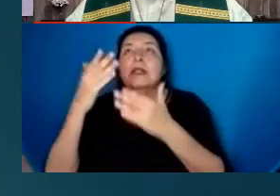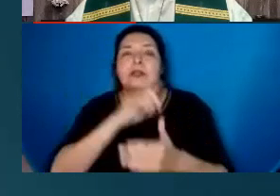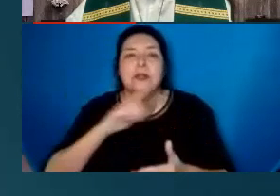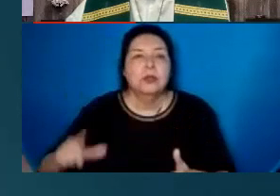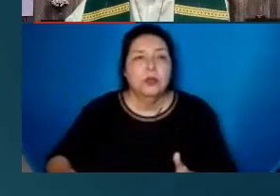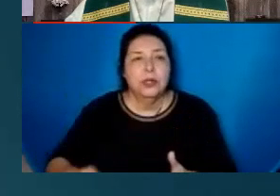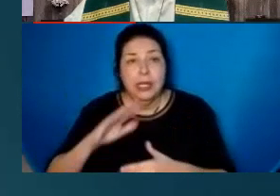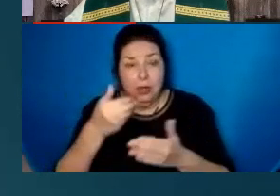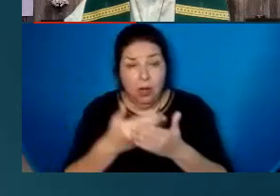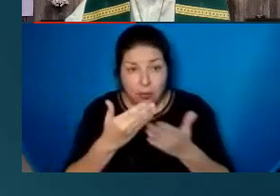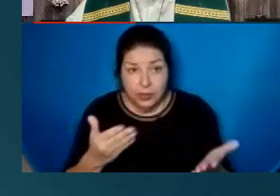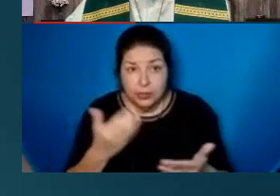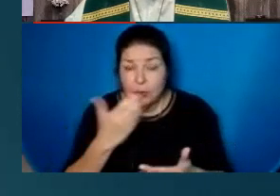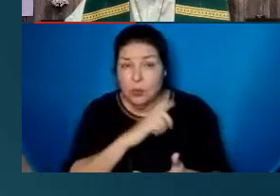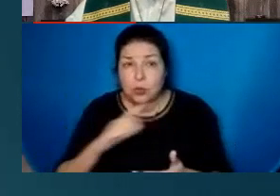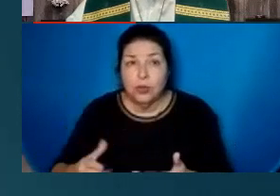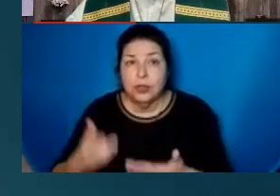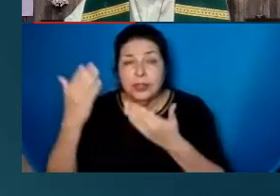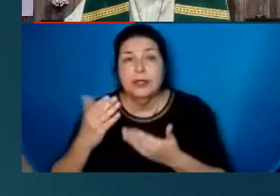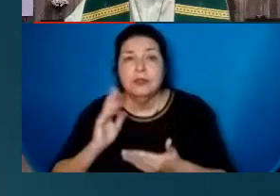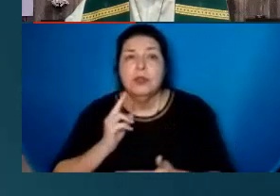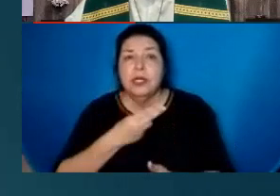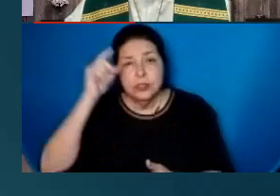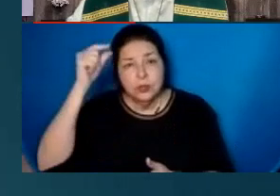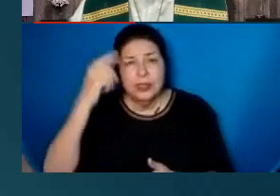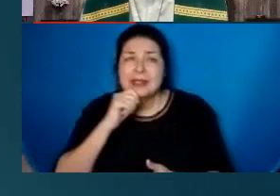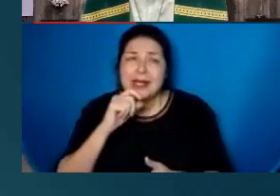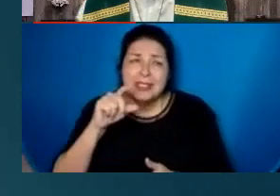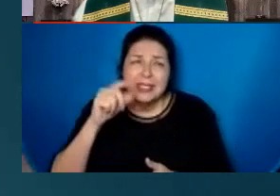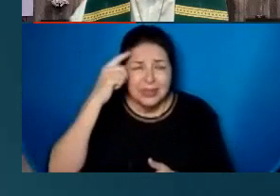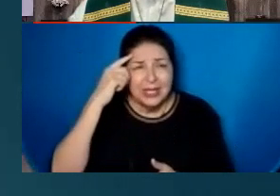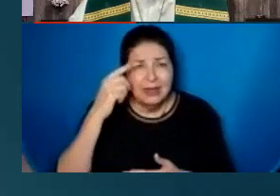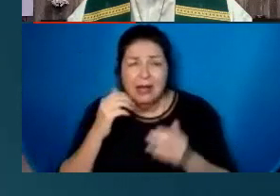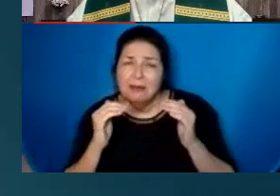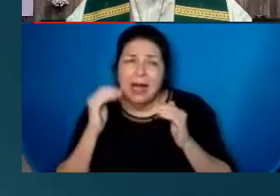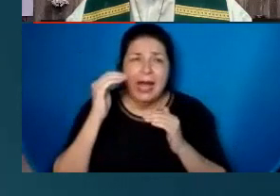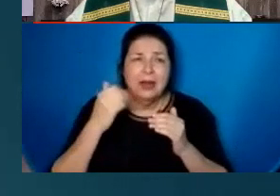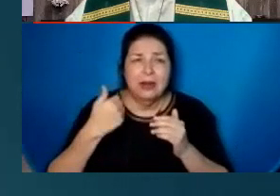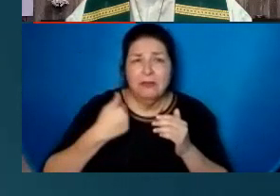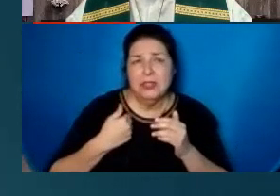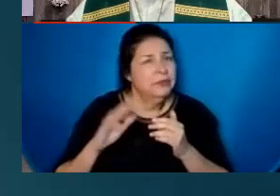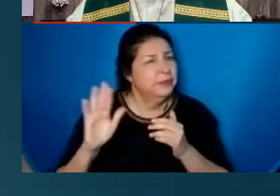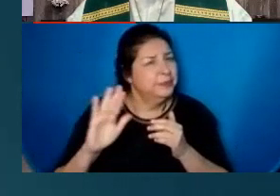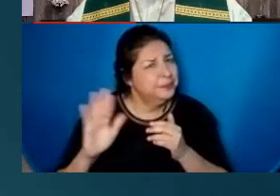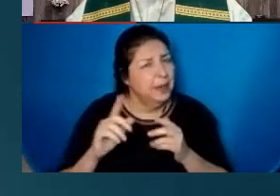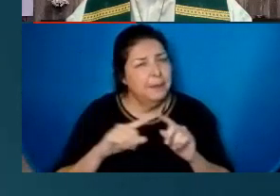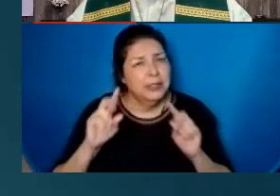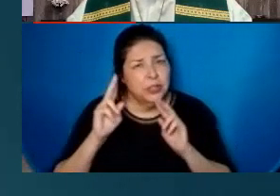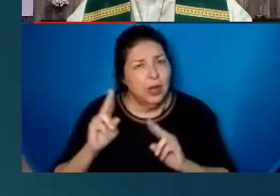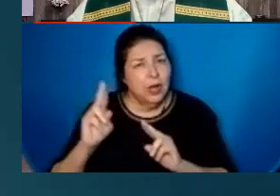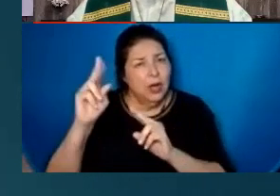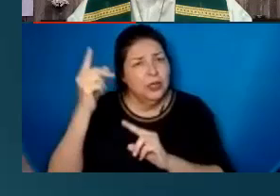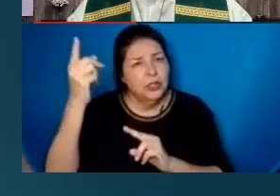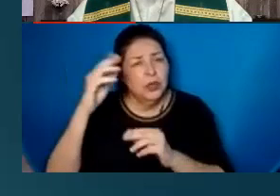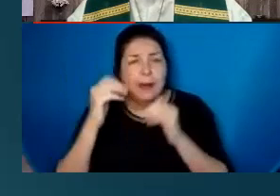In all things, O Lord, grant to us grace, not to think more highly of ourselves than we ought, but to honor you above